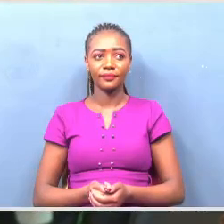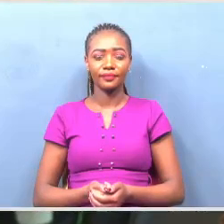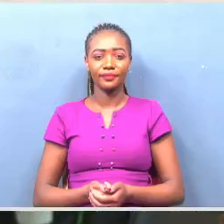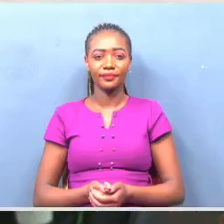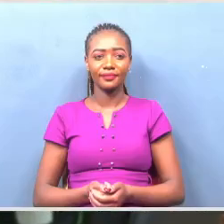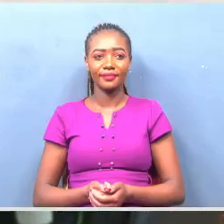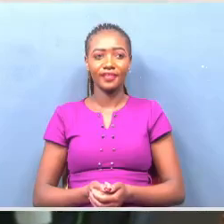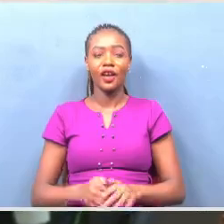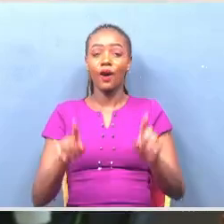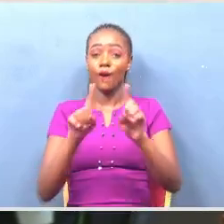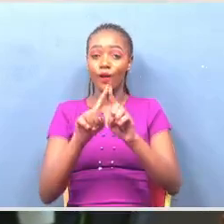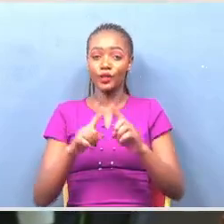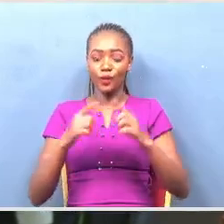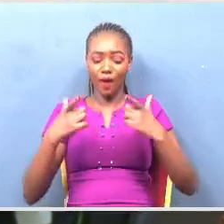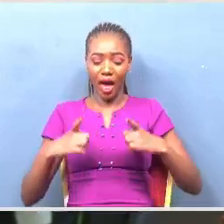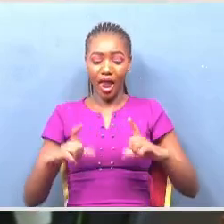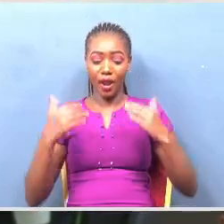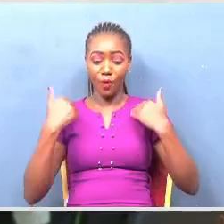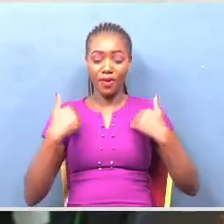Let me also,